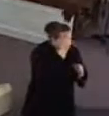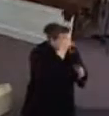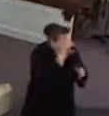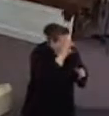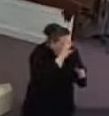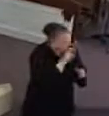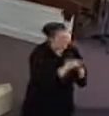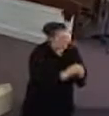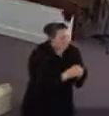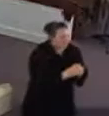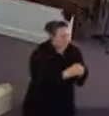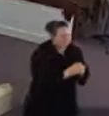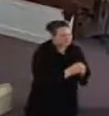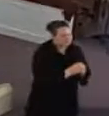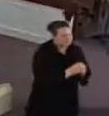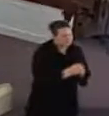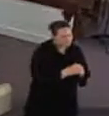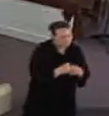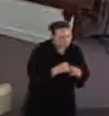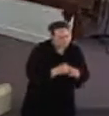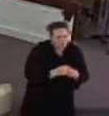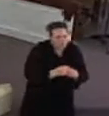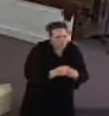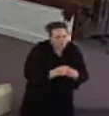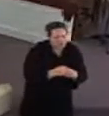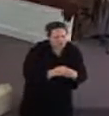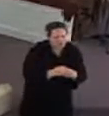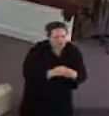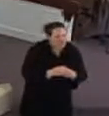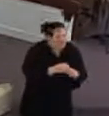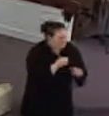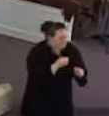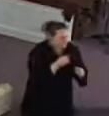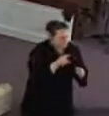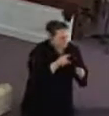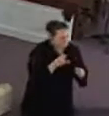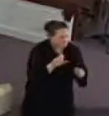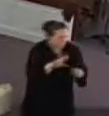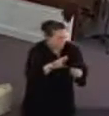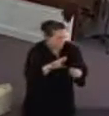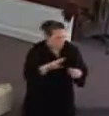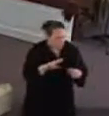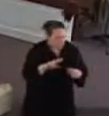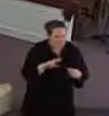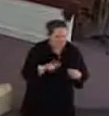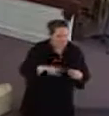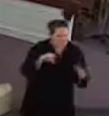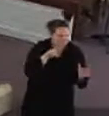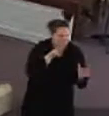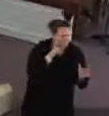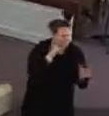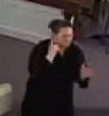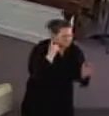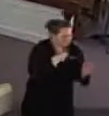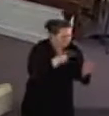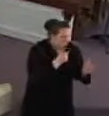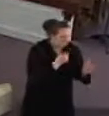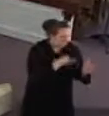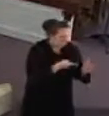the pastor's life just miserable. He did everything that he could to persecute and abuse the